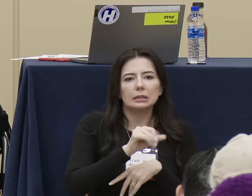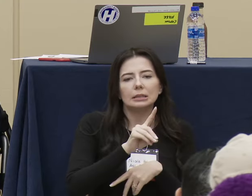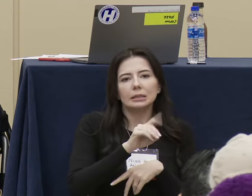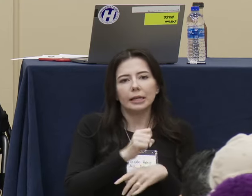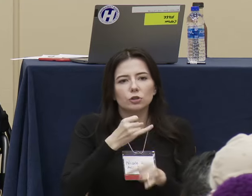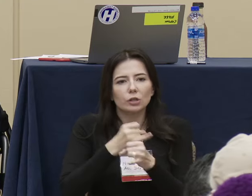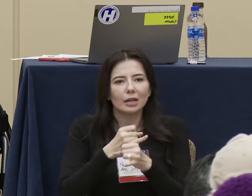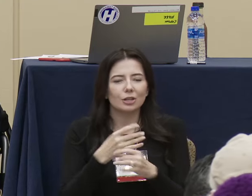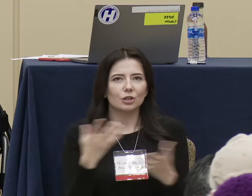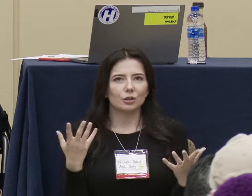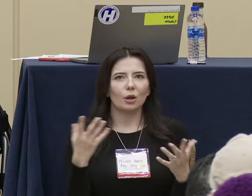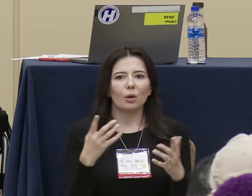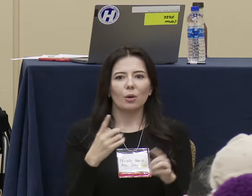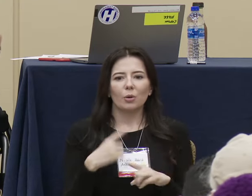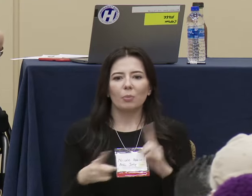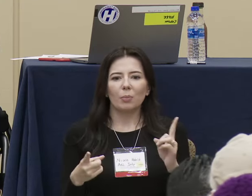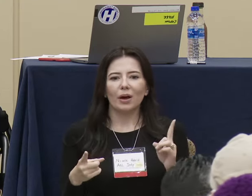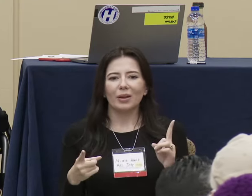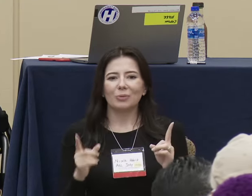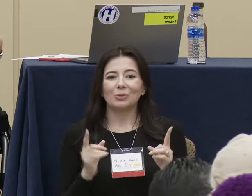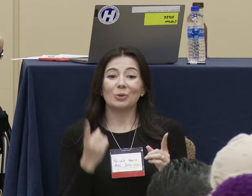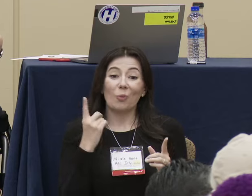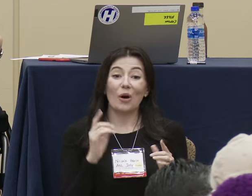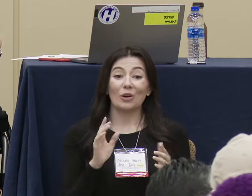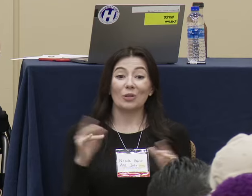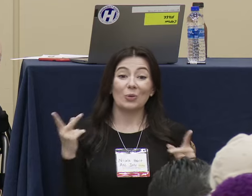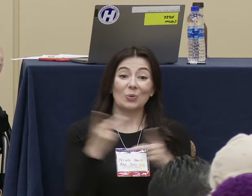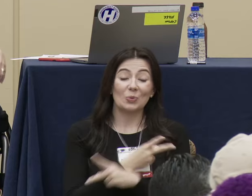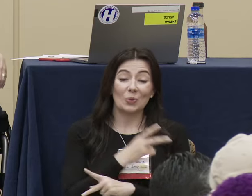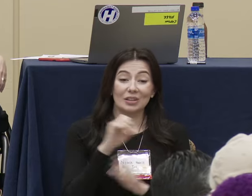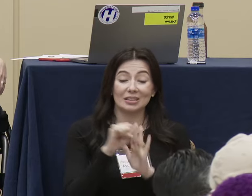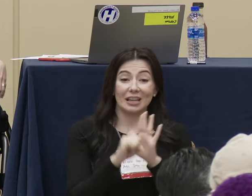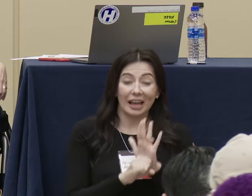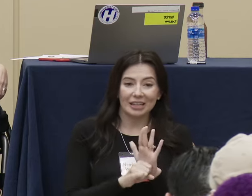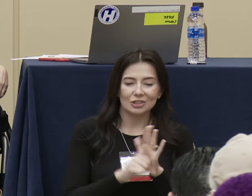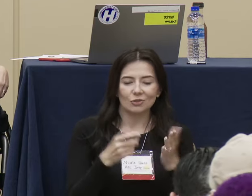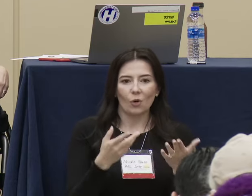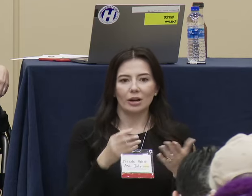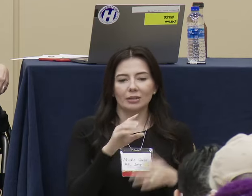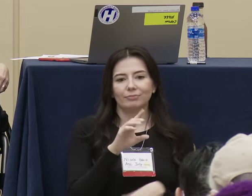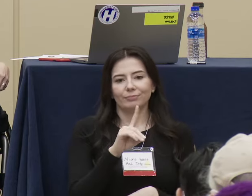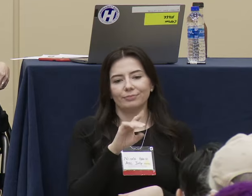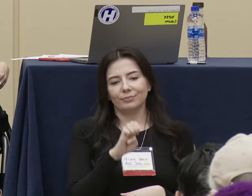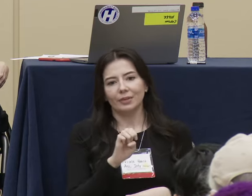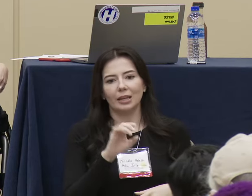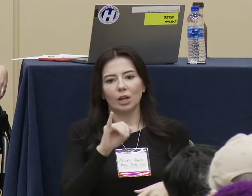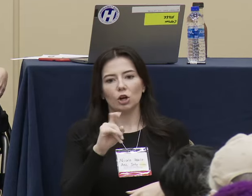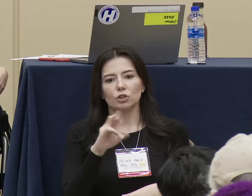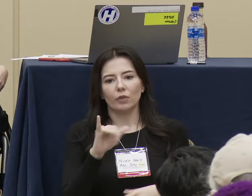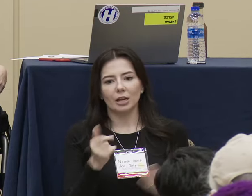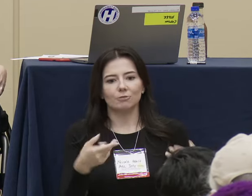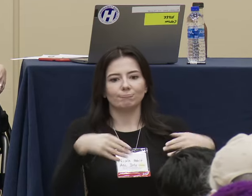the, one of the worst states in decarcerating and closing down facilities for people with disabilities.